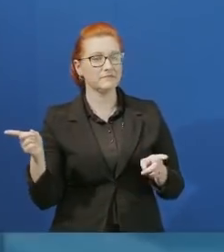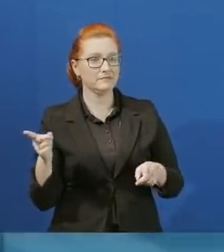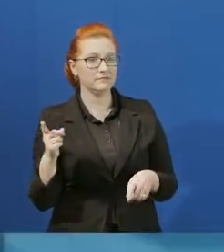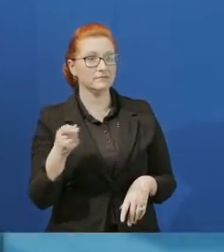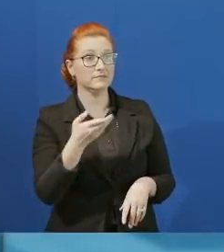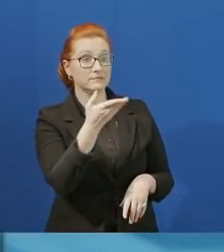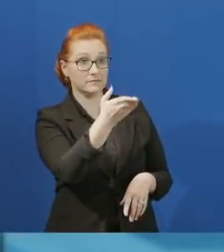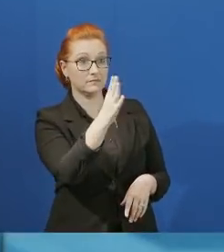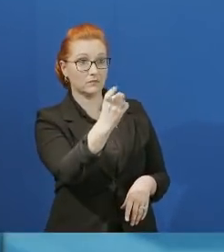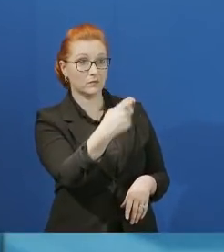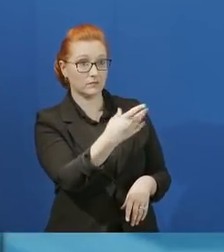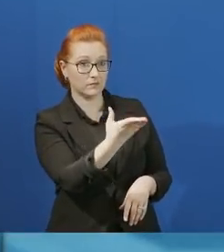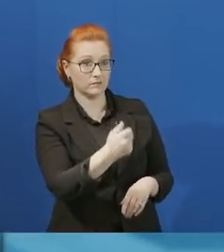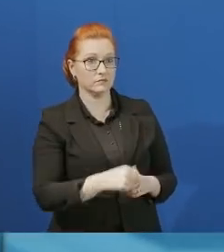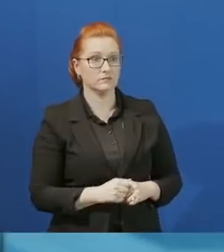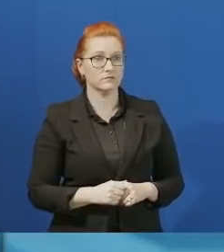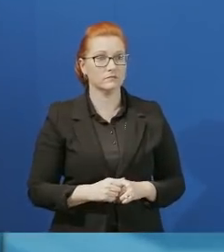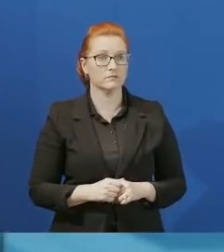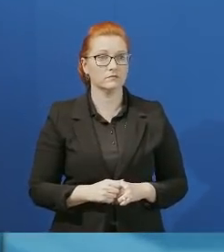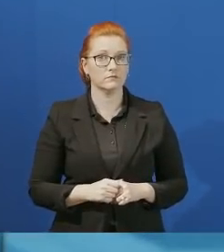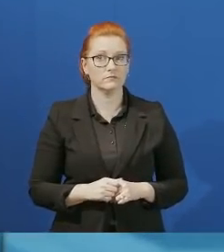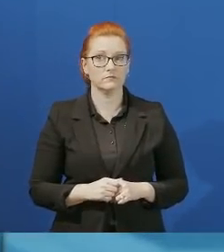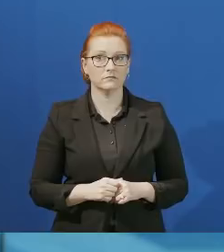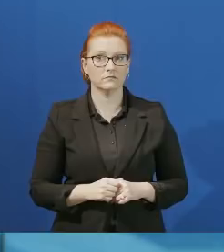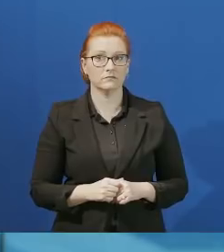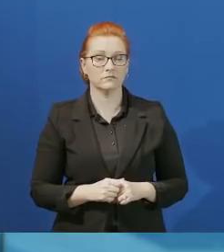iHeart. Governor, specifically, what would you